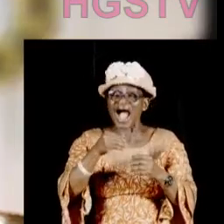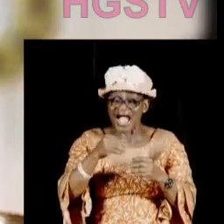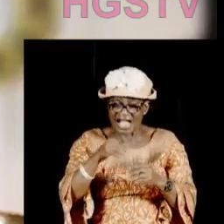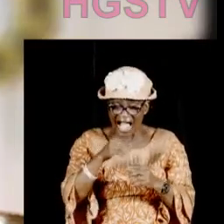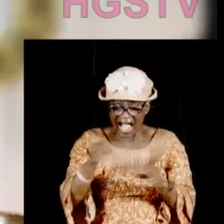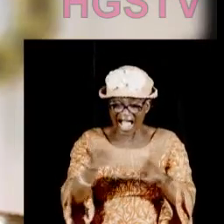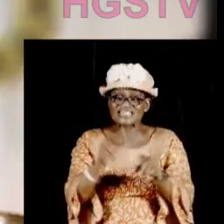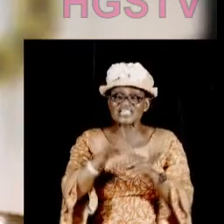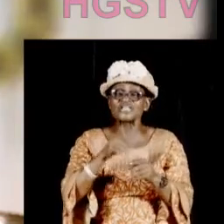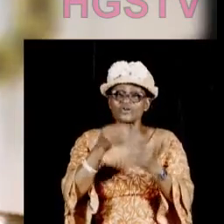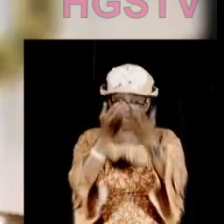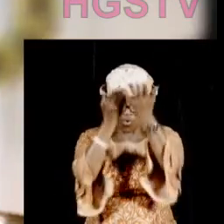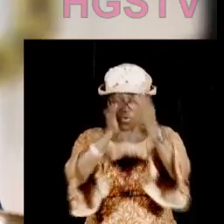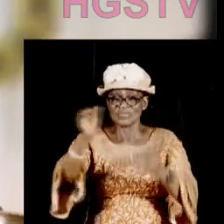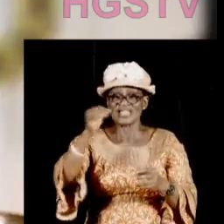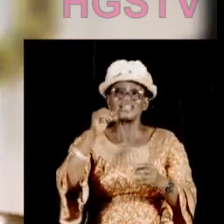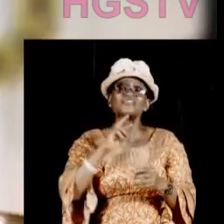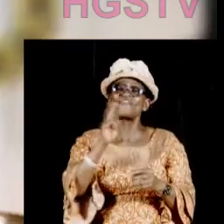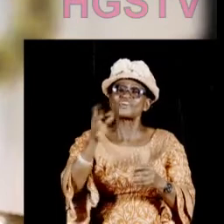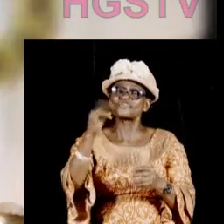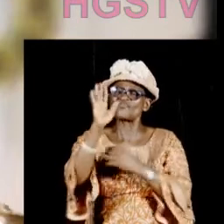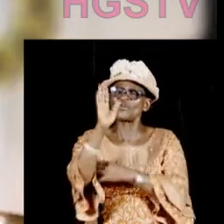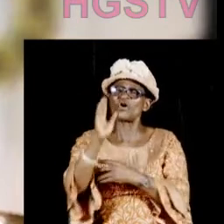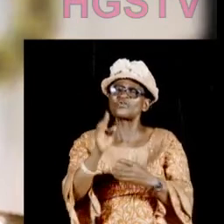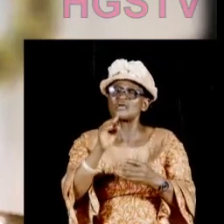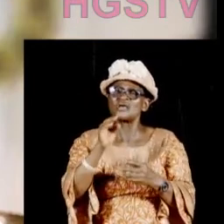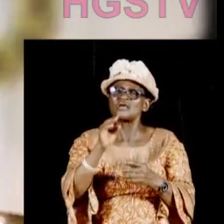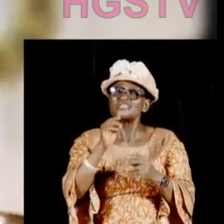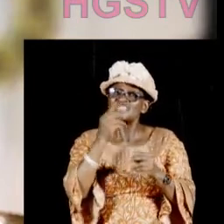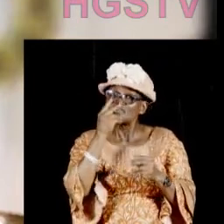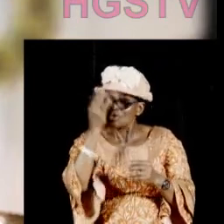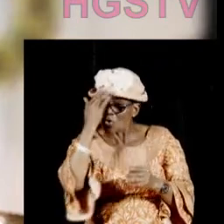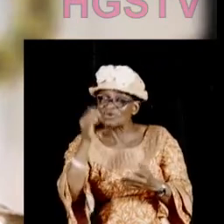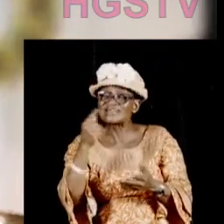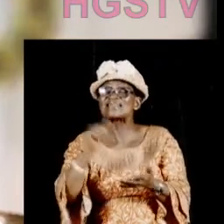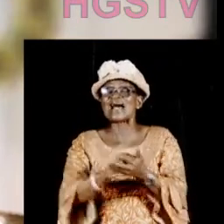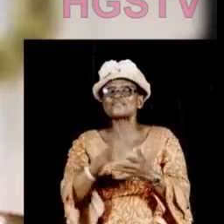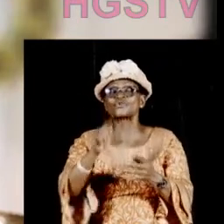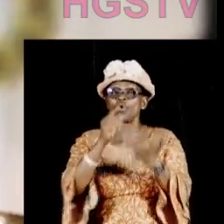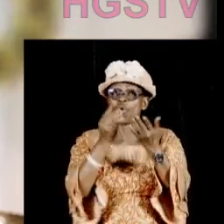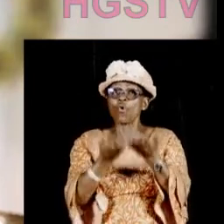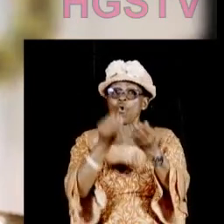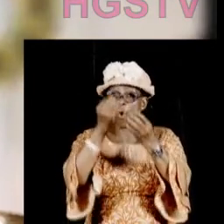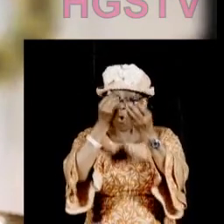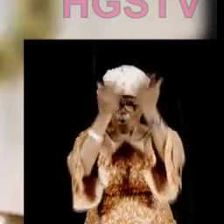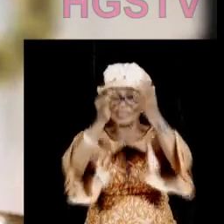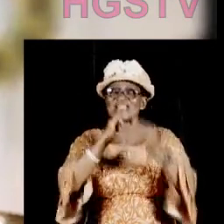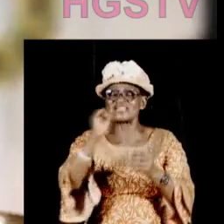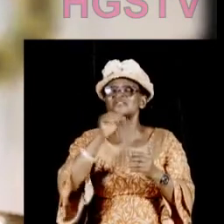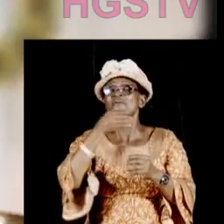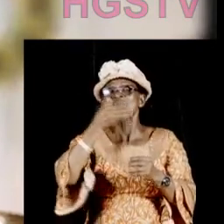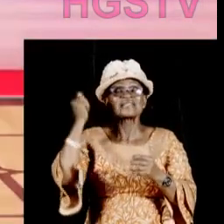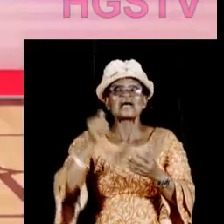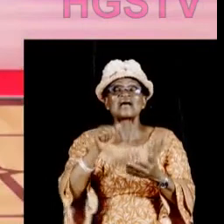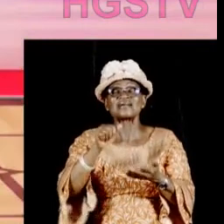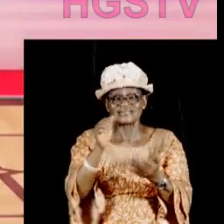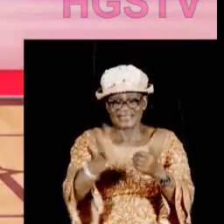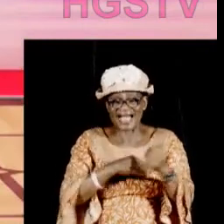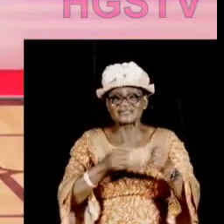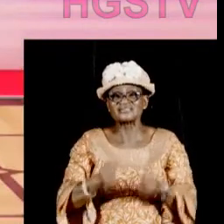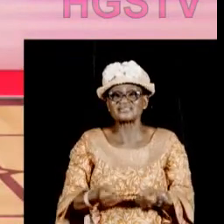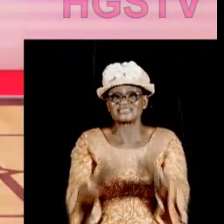the voice of the Lord. Behold, to obey is better than sacrifice, and to hearken than the fat of rams.